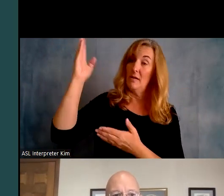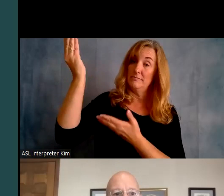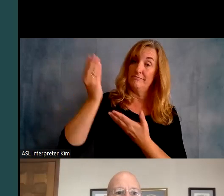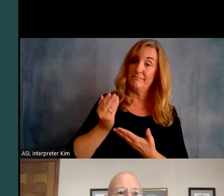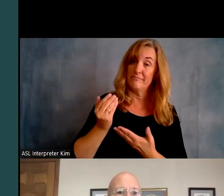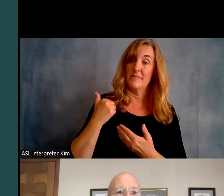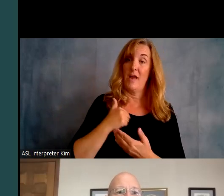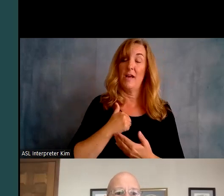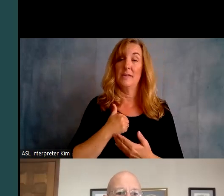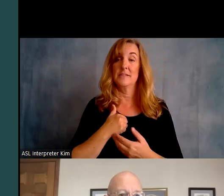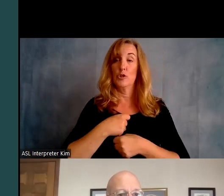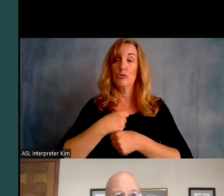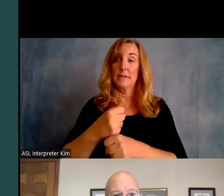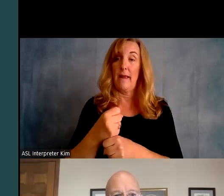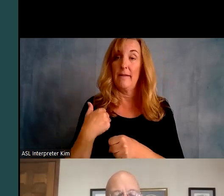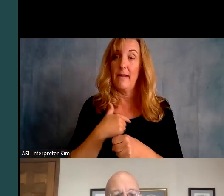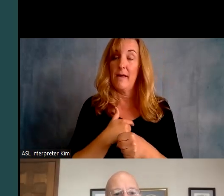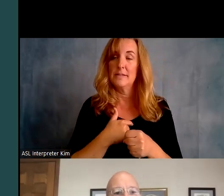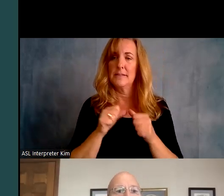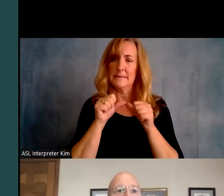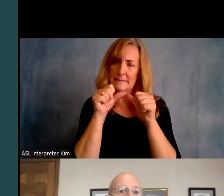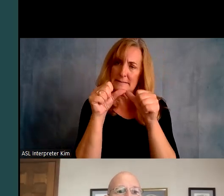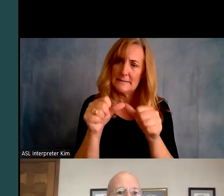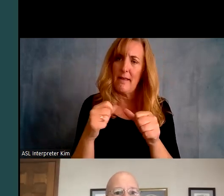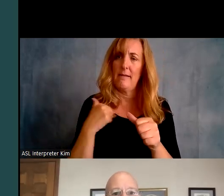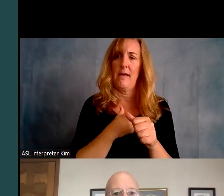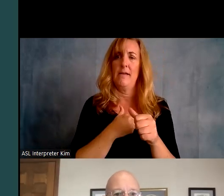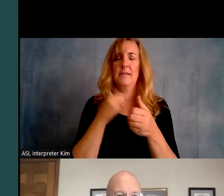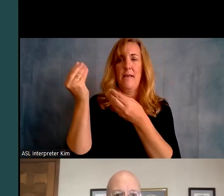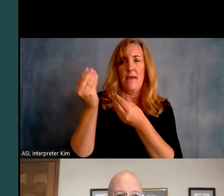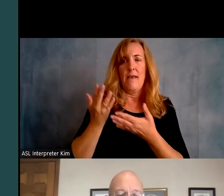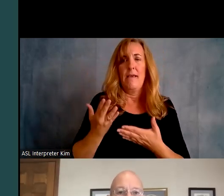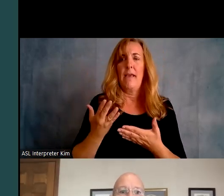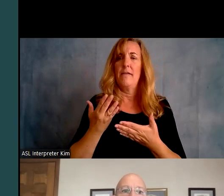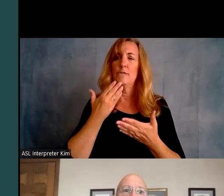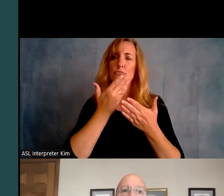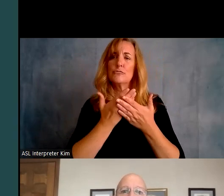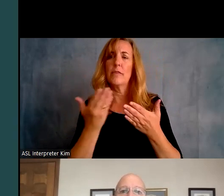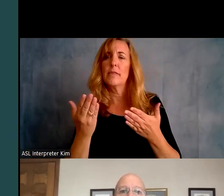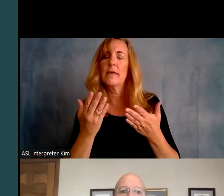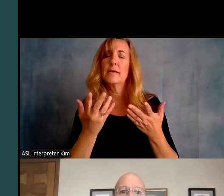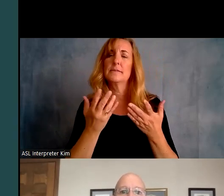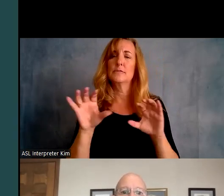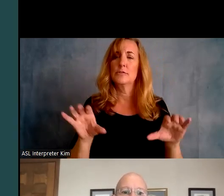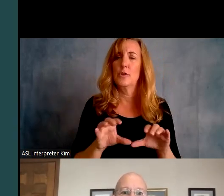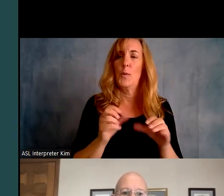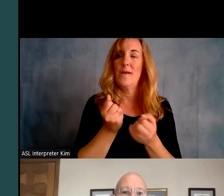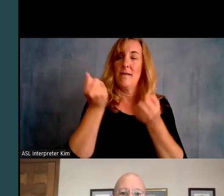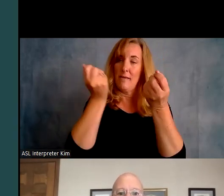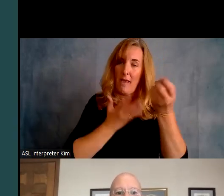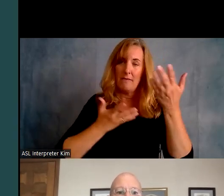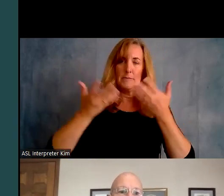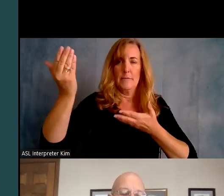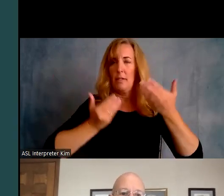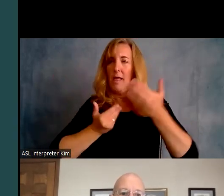God's hospitality sustained us, gave us meaningful things to do, gave us everything we could possibly